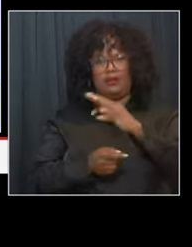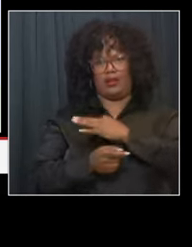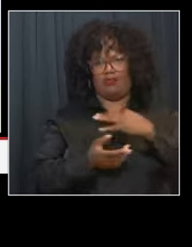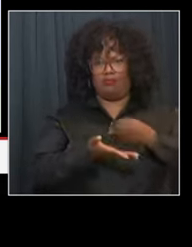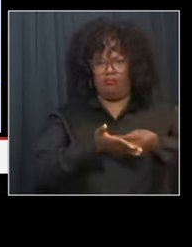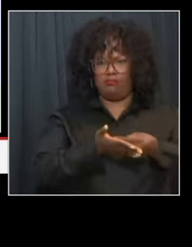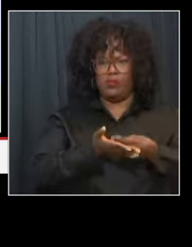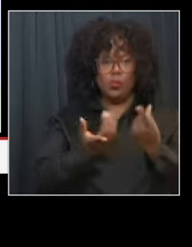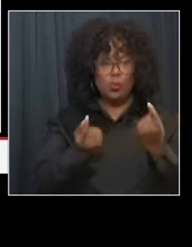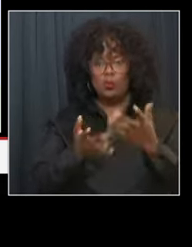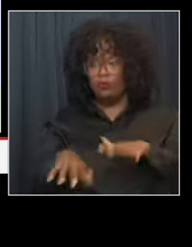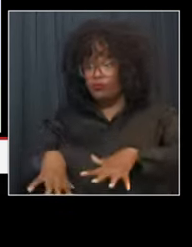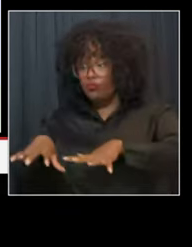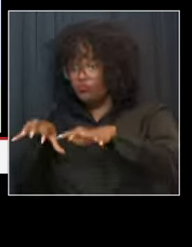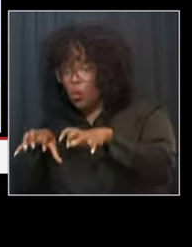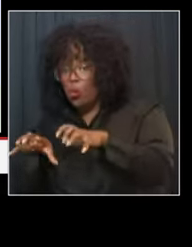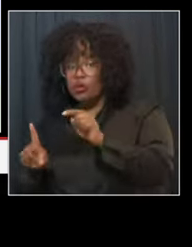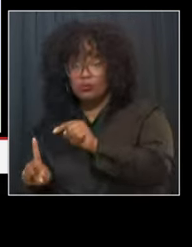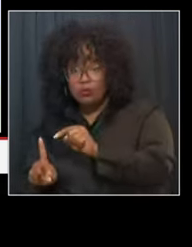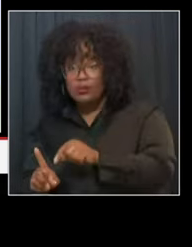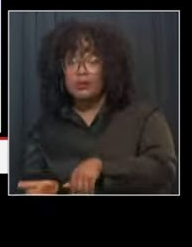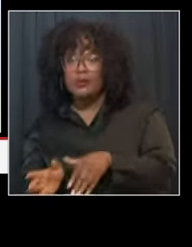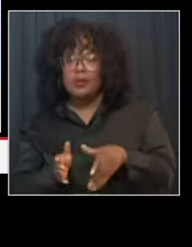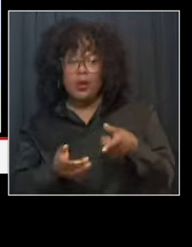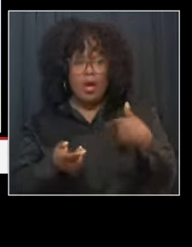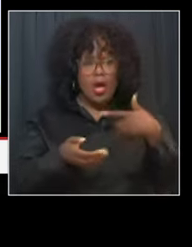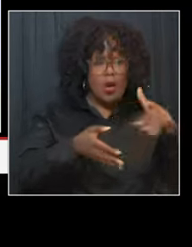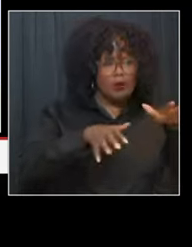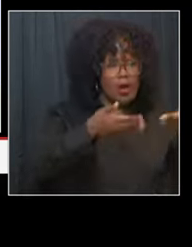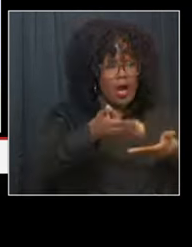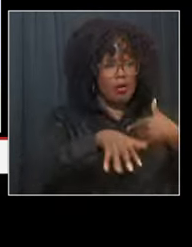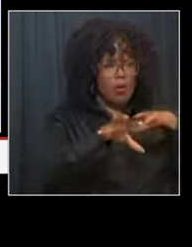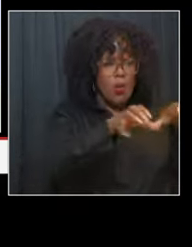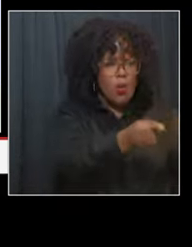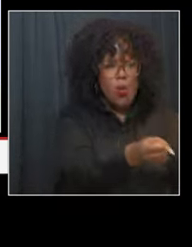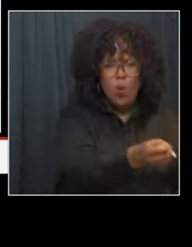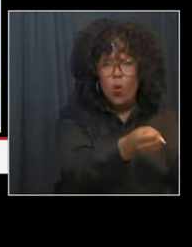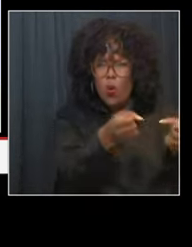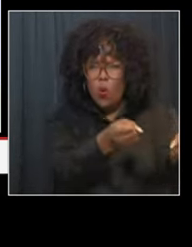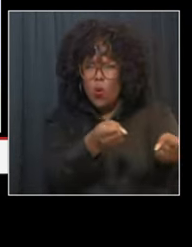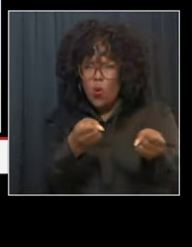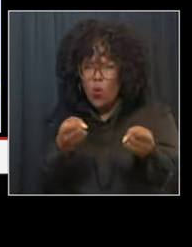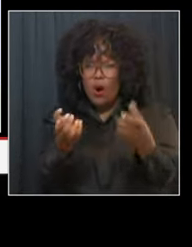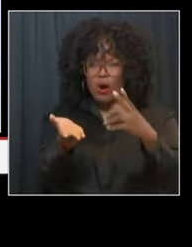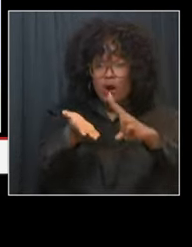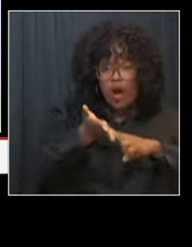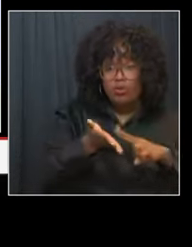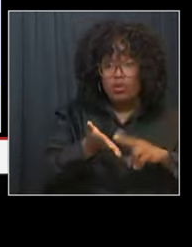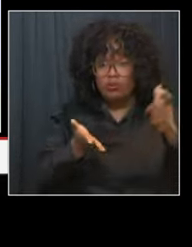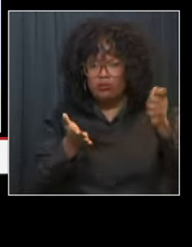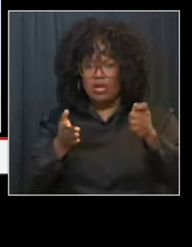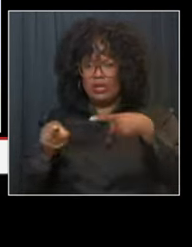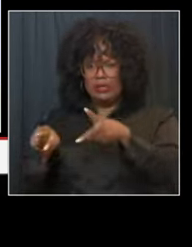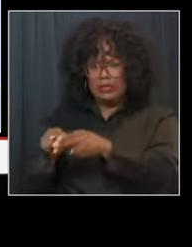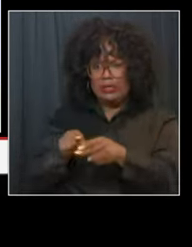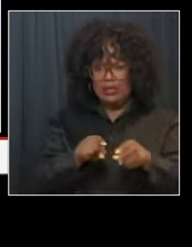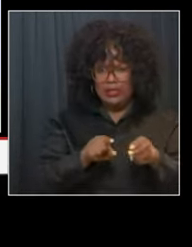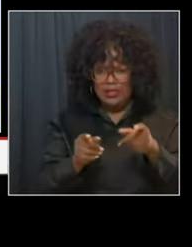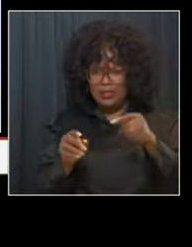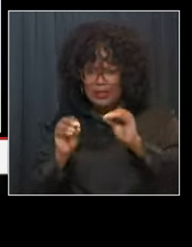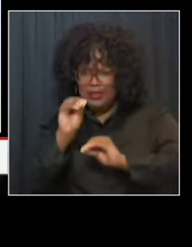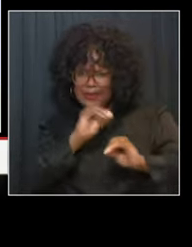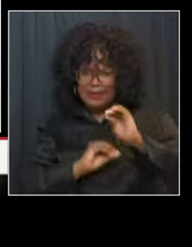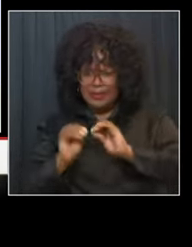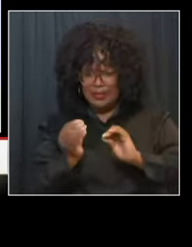changes to contracts and grants, and we will provide a full list of those to the